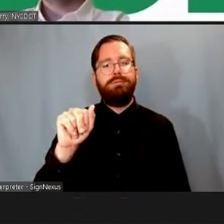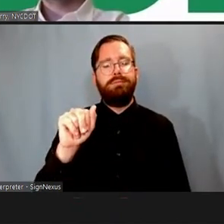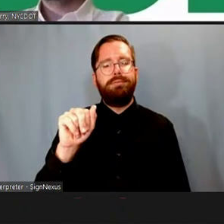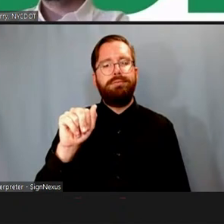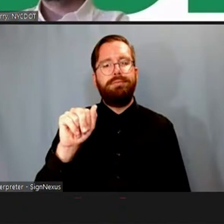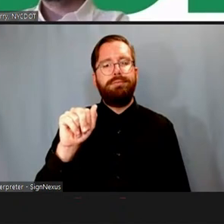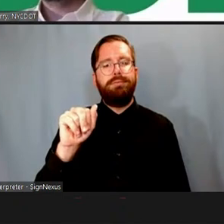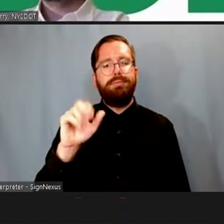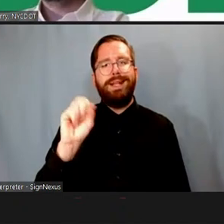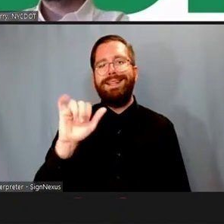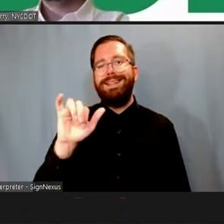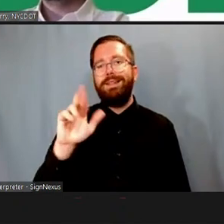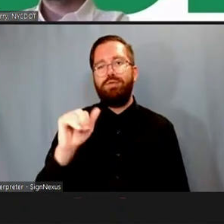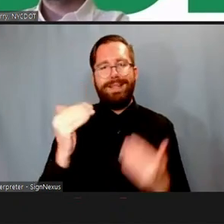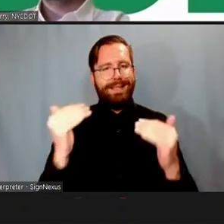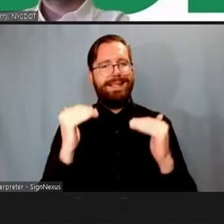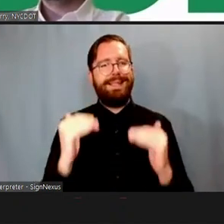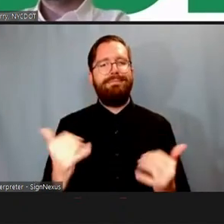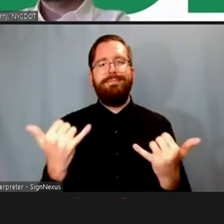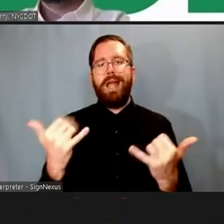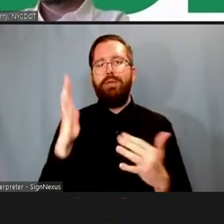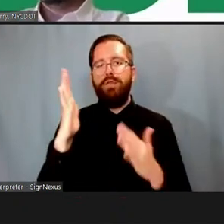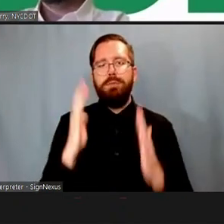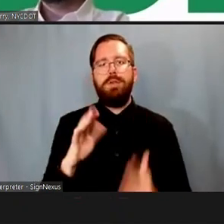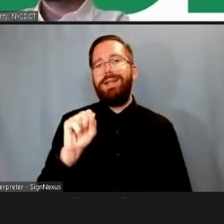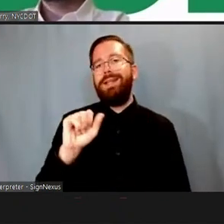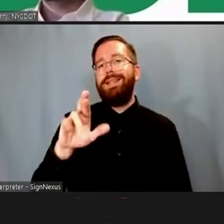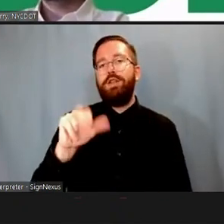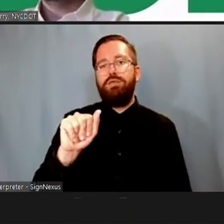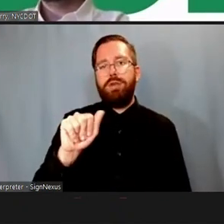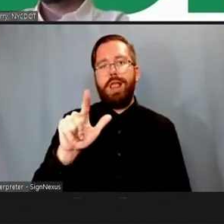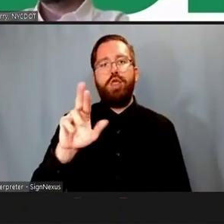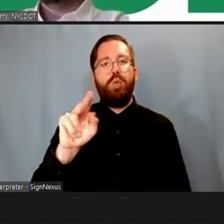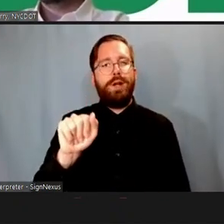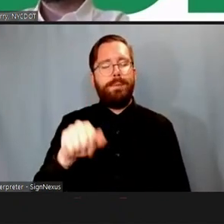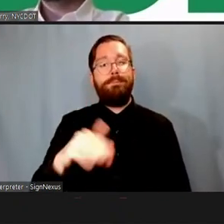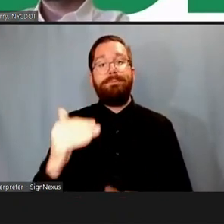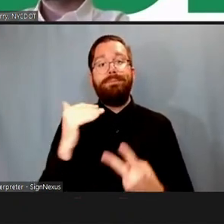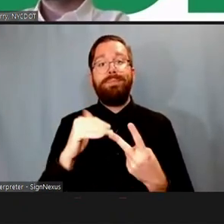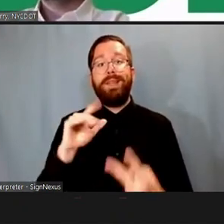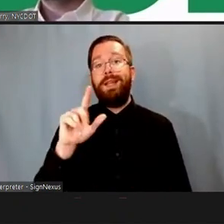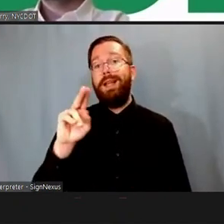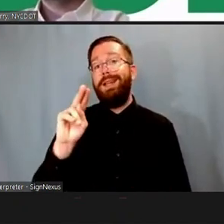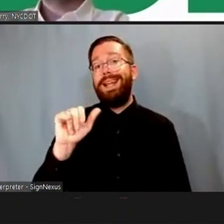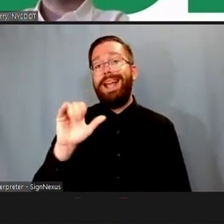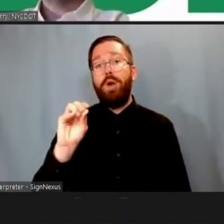our next speaker is cyril luna followed by naomi pemberton